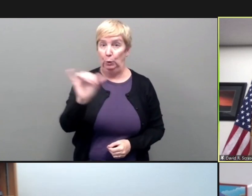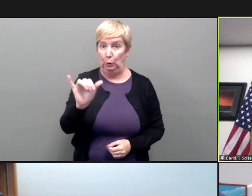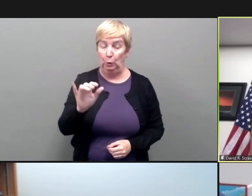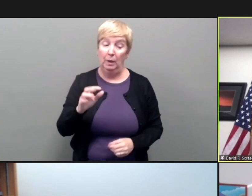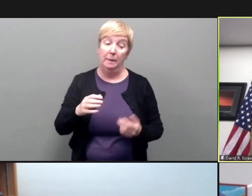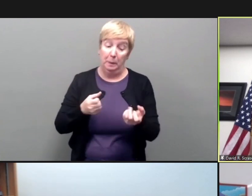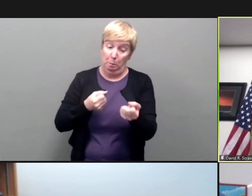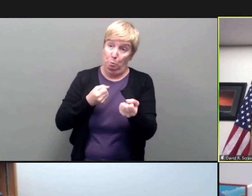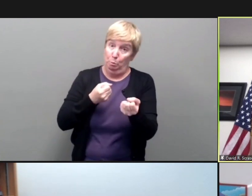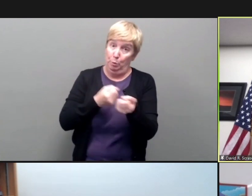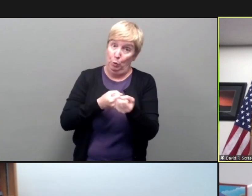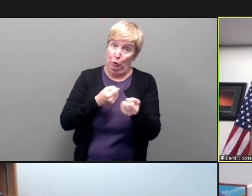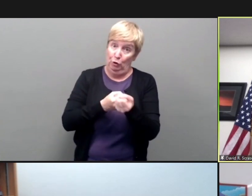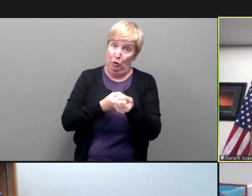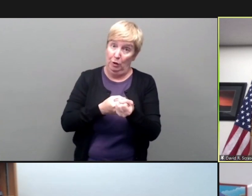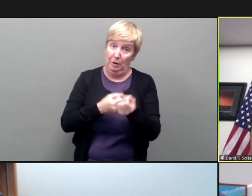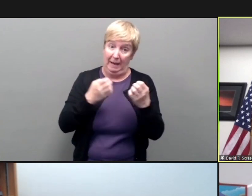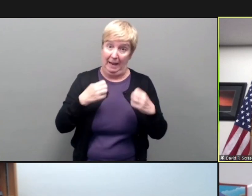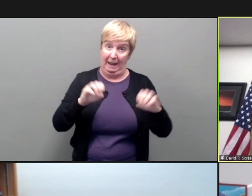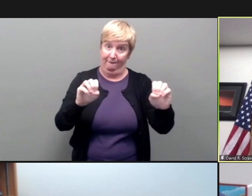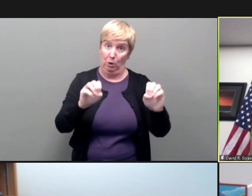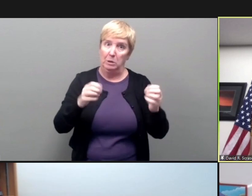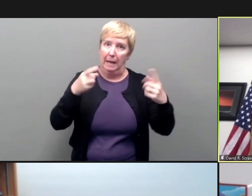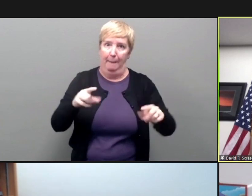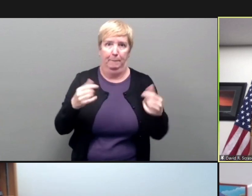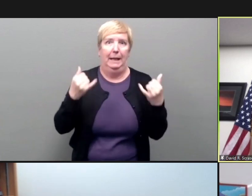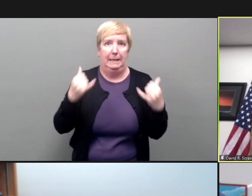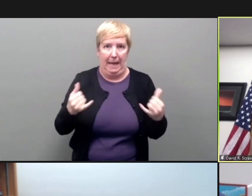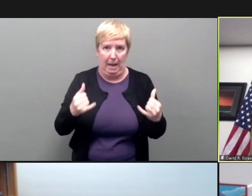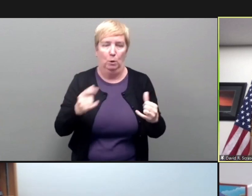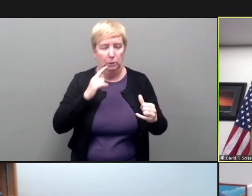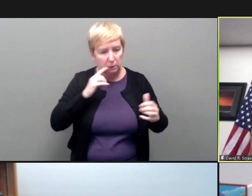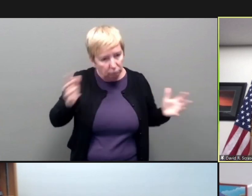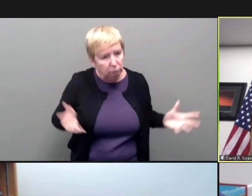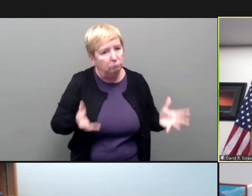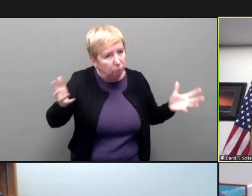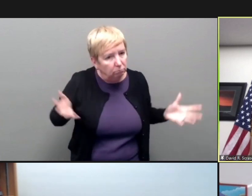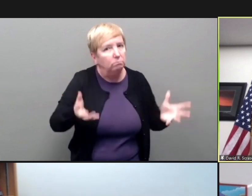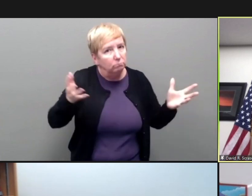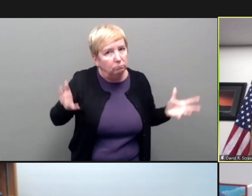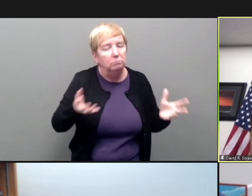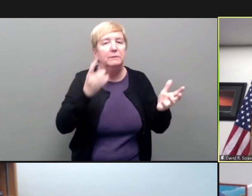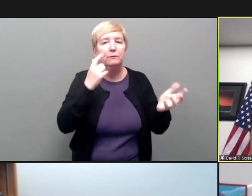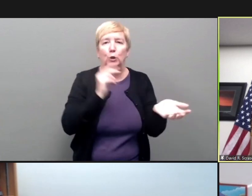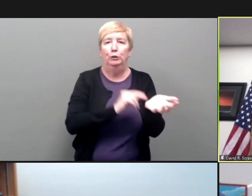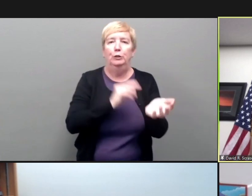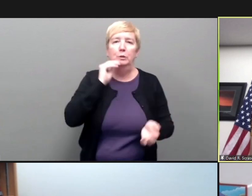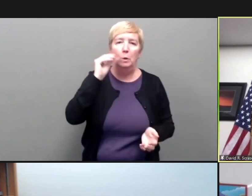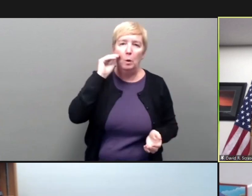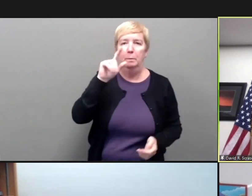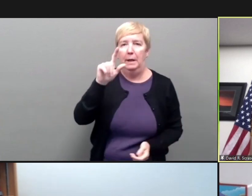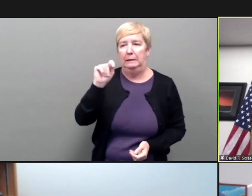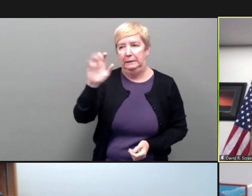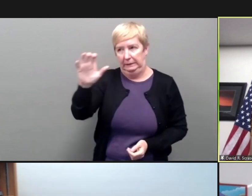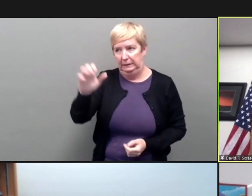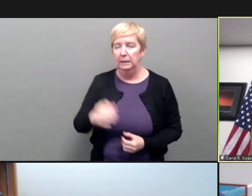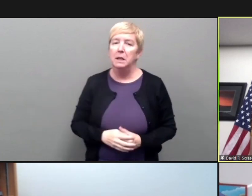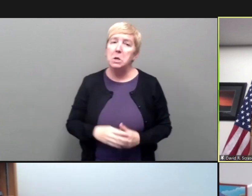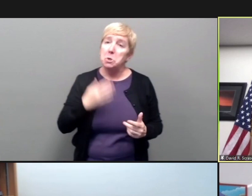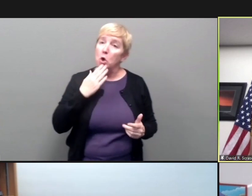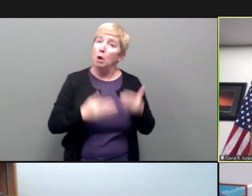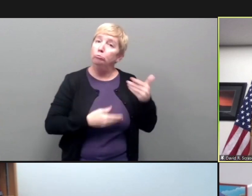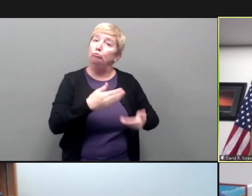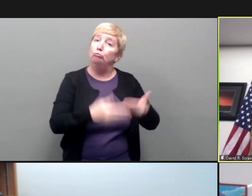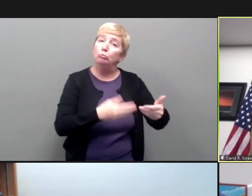booster efforts underway in the nursing homes, and good success there, good progress, lots